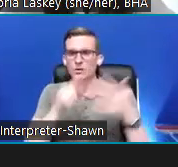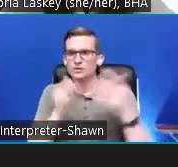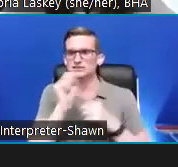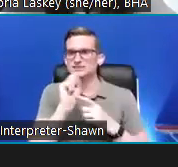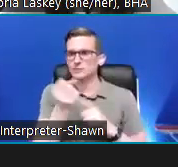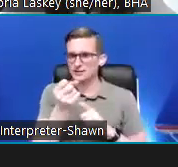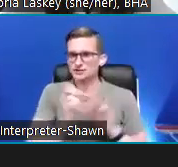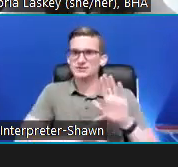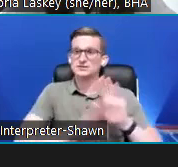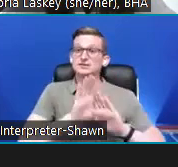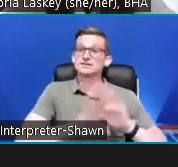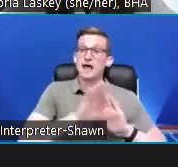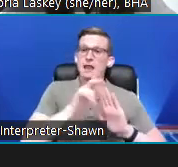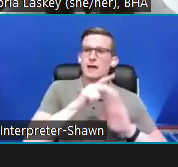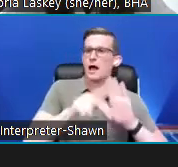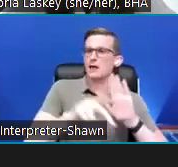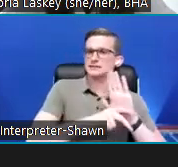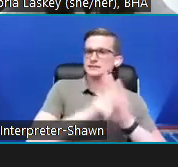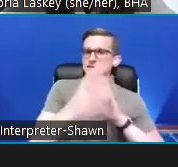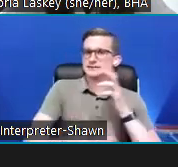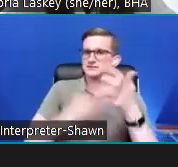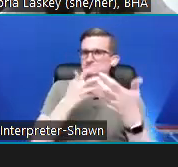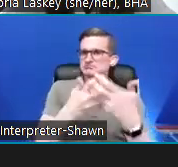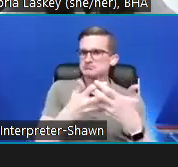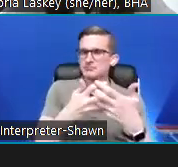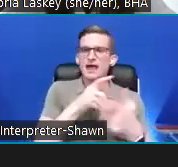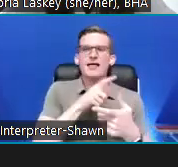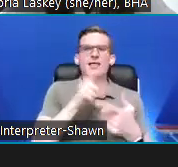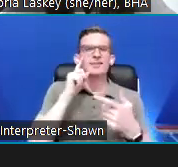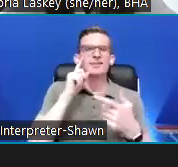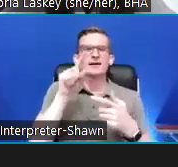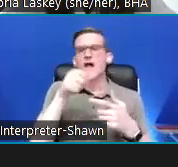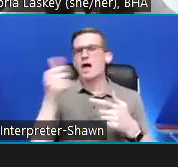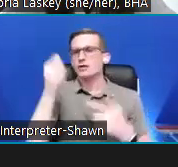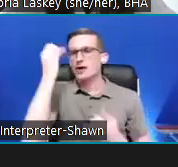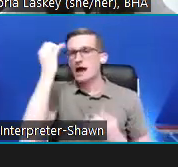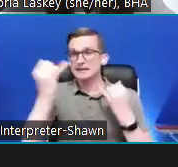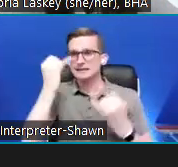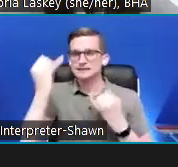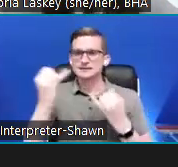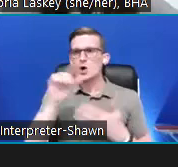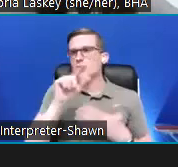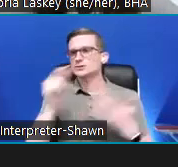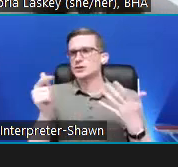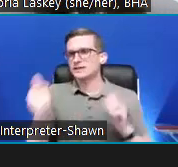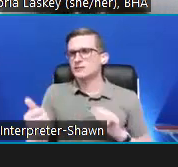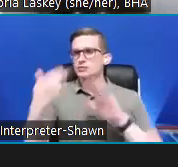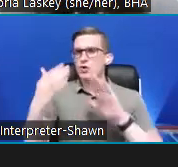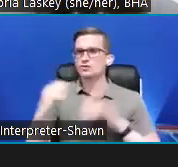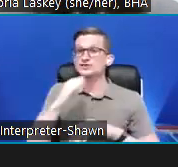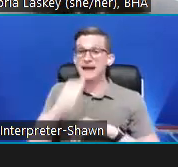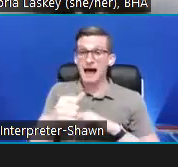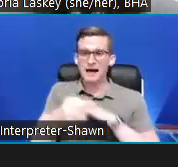and think about other alternatives besides restraint and seclusion that can serve the same purpose. We've